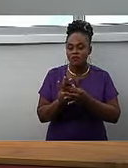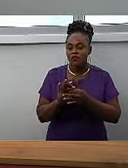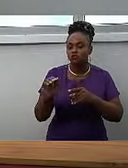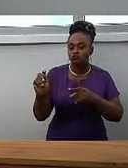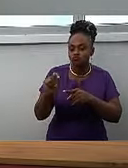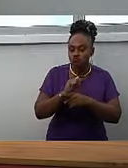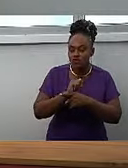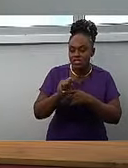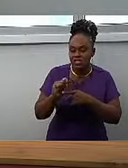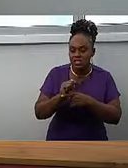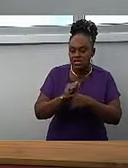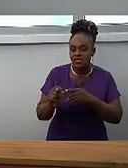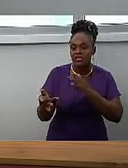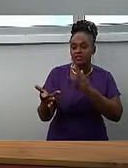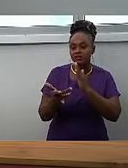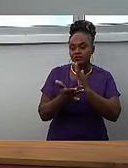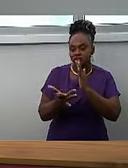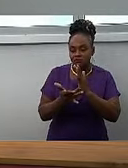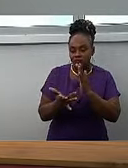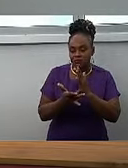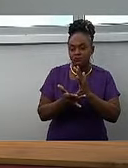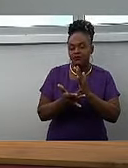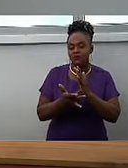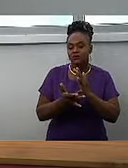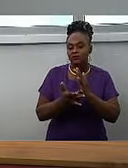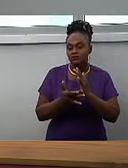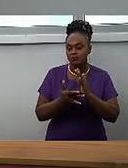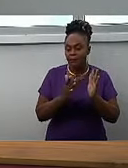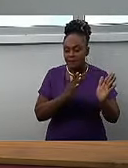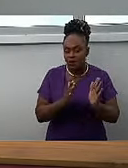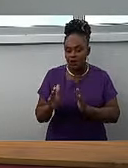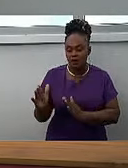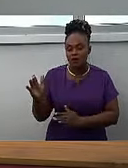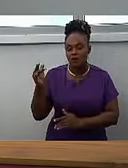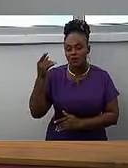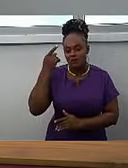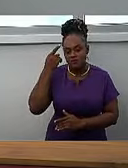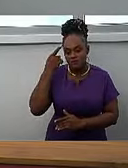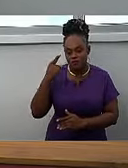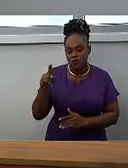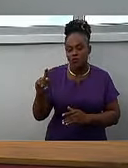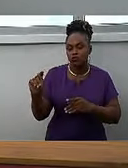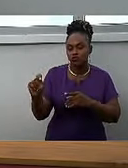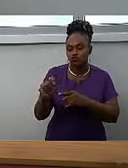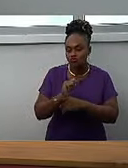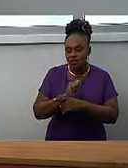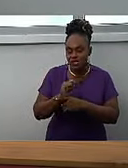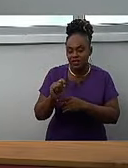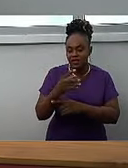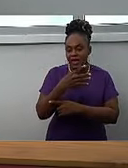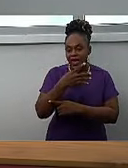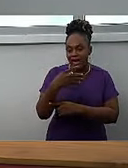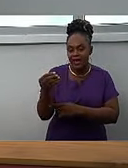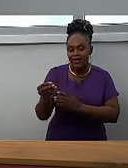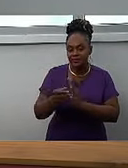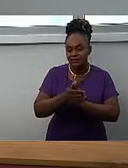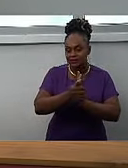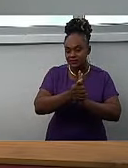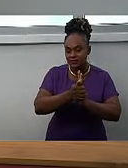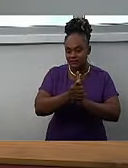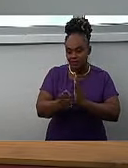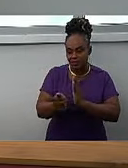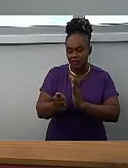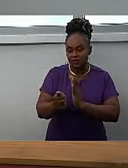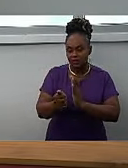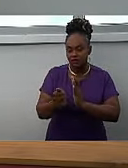training, TVET policy and strategy to enhance TVET training and skill address skills mismatches in